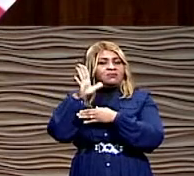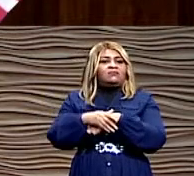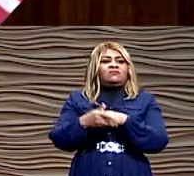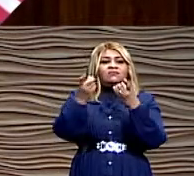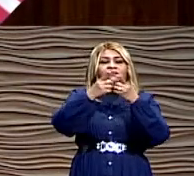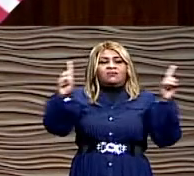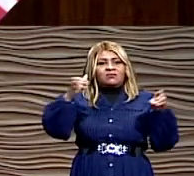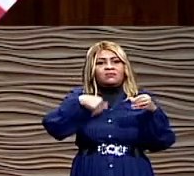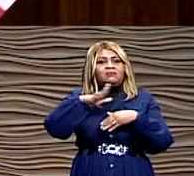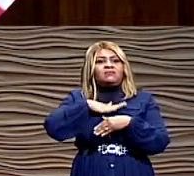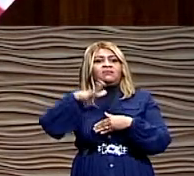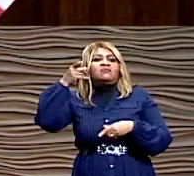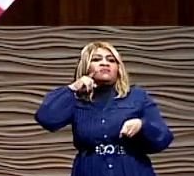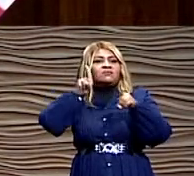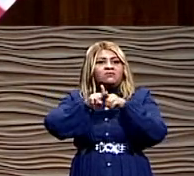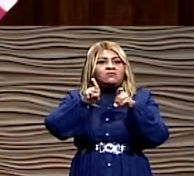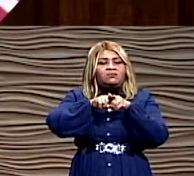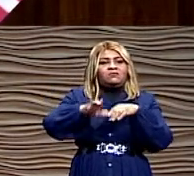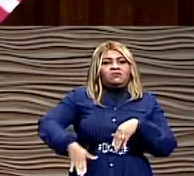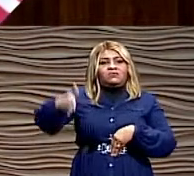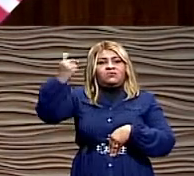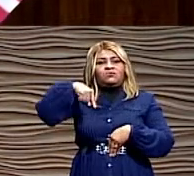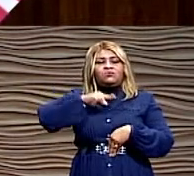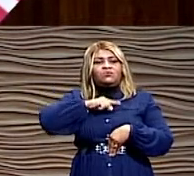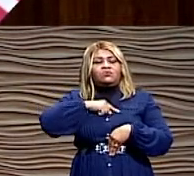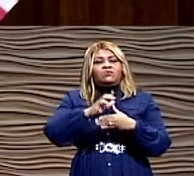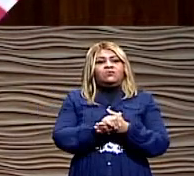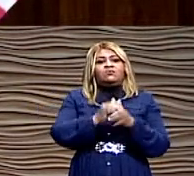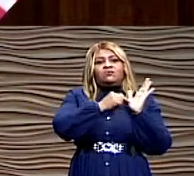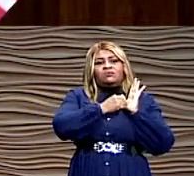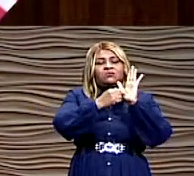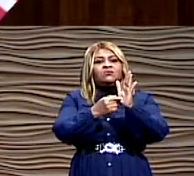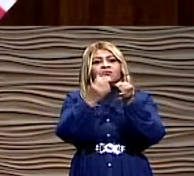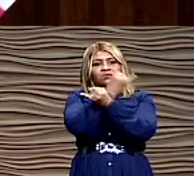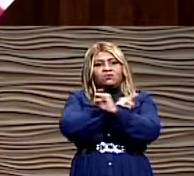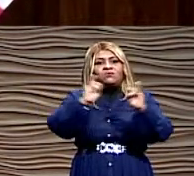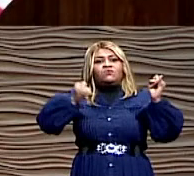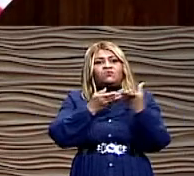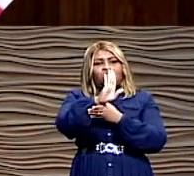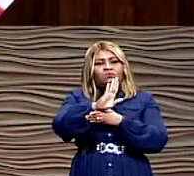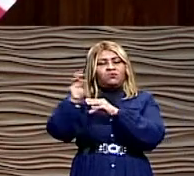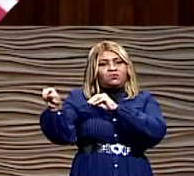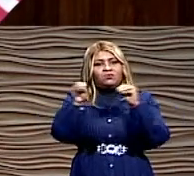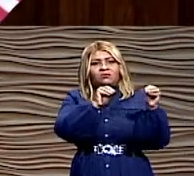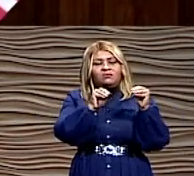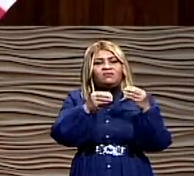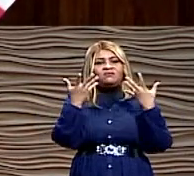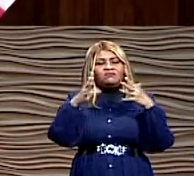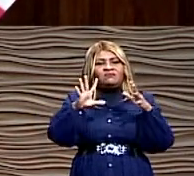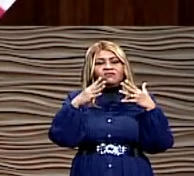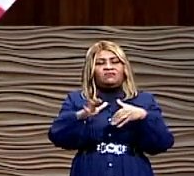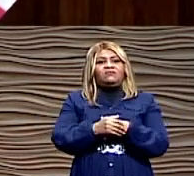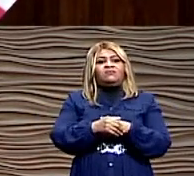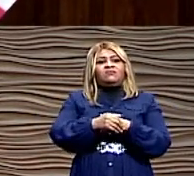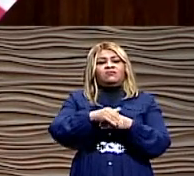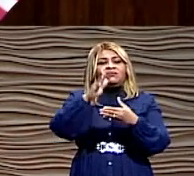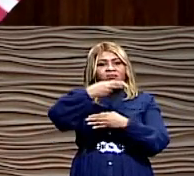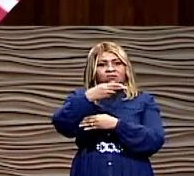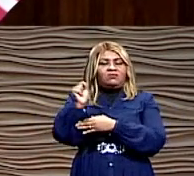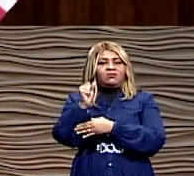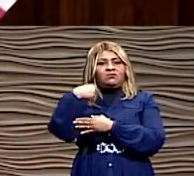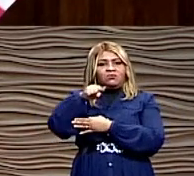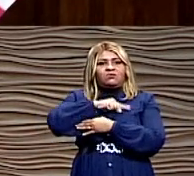mother, who exposed us to the civil rights movement. After high school, I attended Howard University,